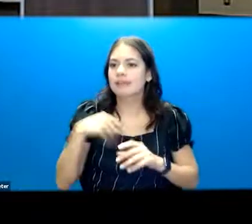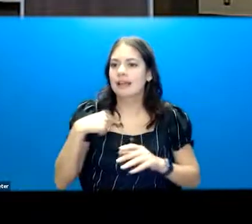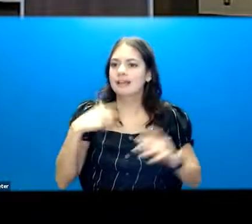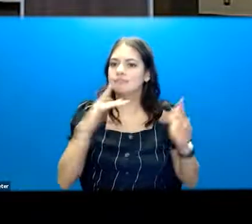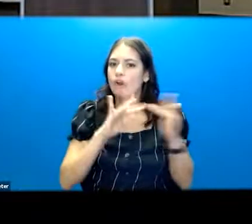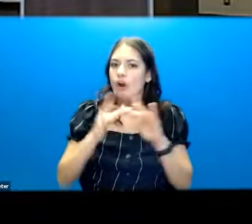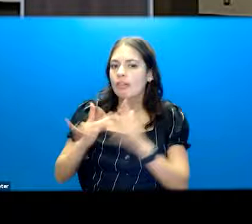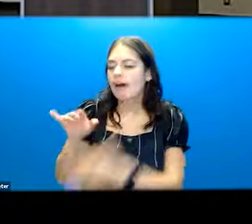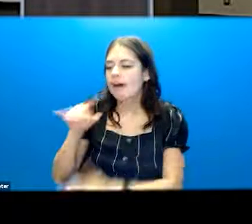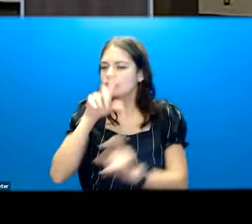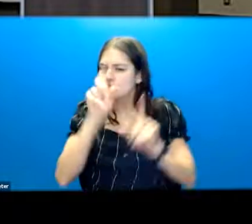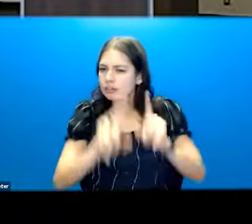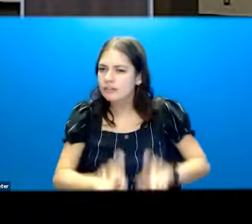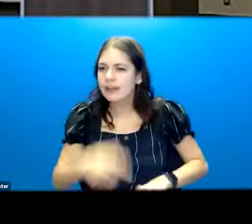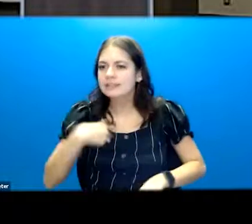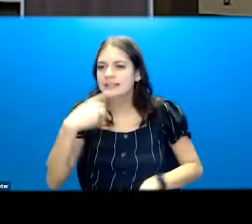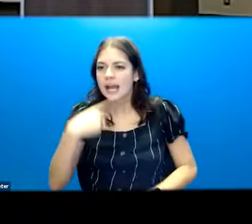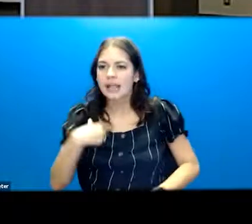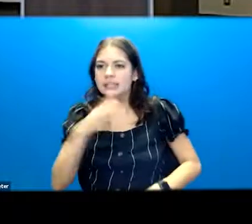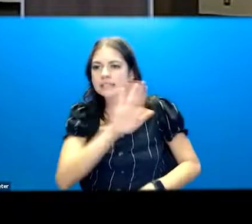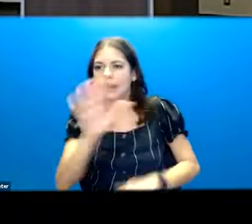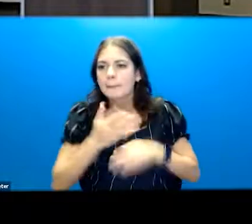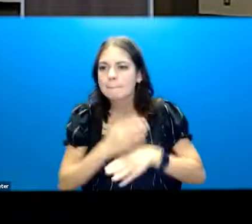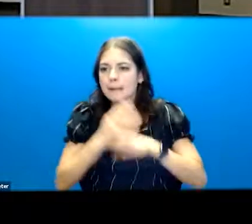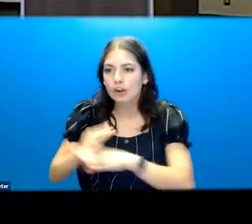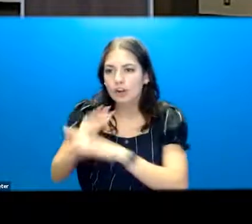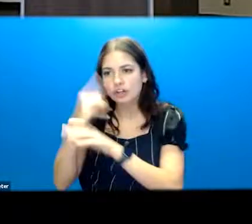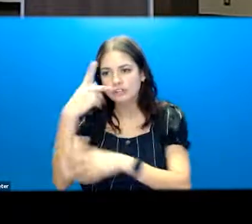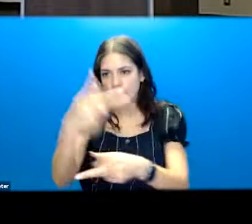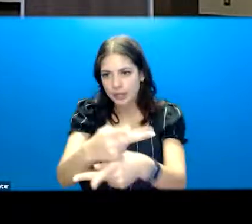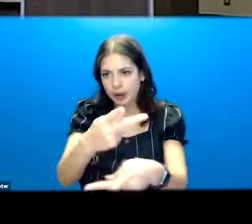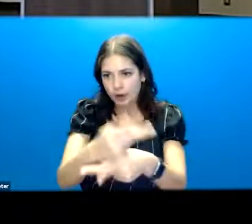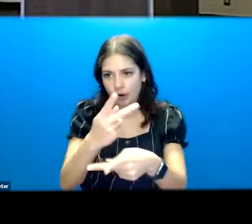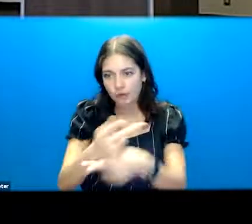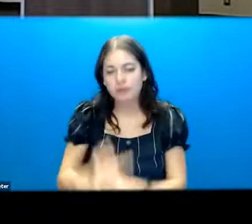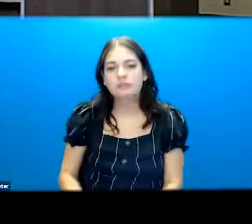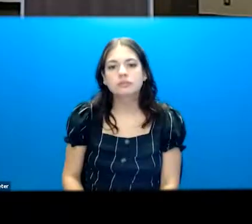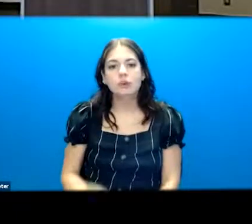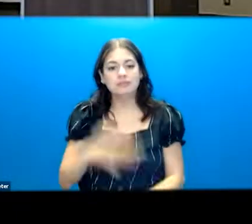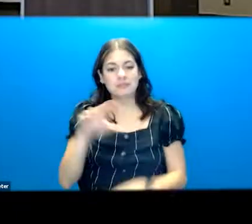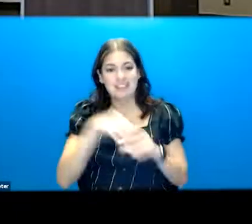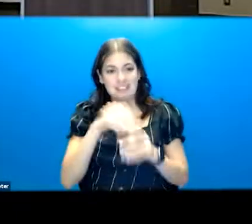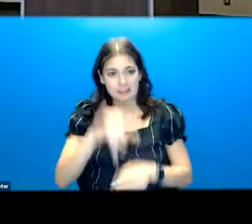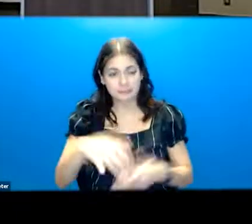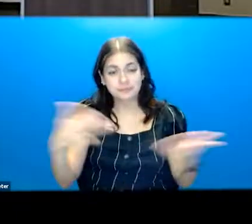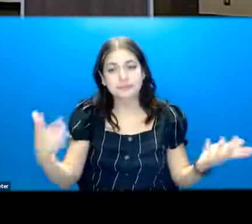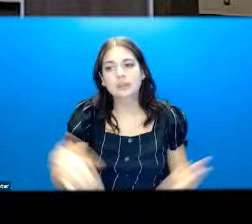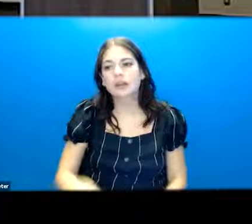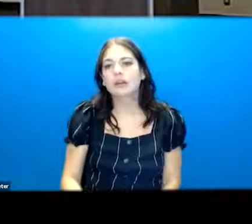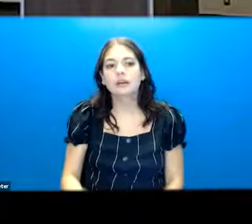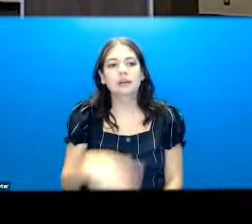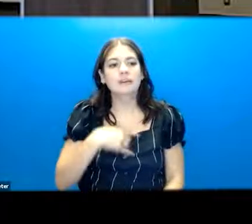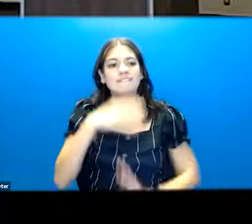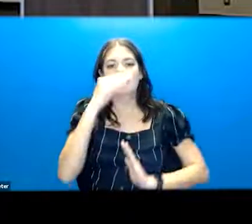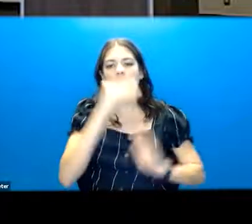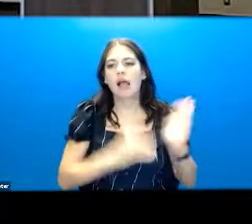online survey to tell us what their barriers to care are. And so within that, we had them fill out a survey